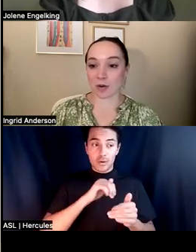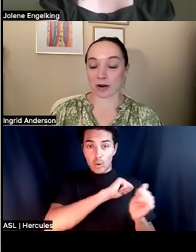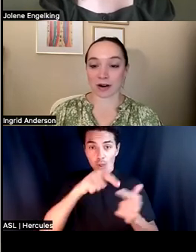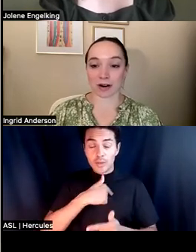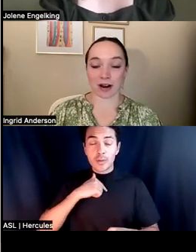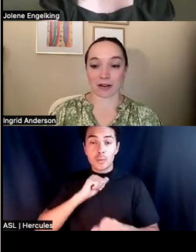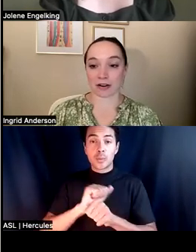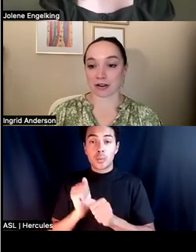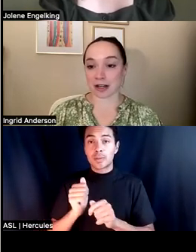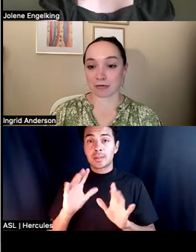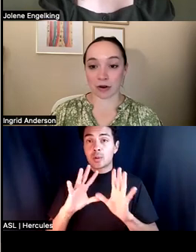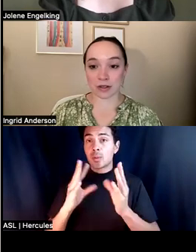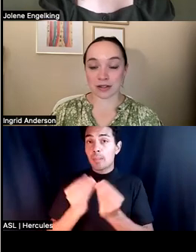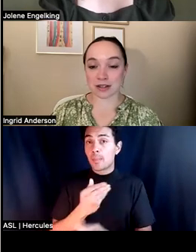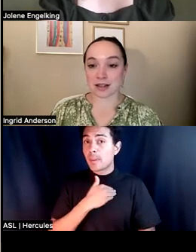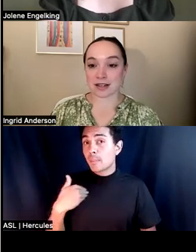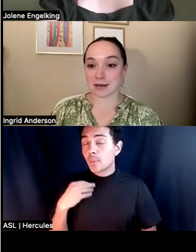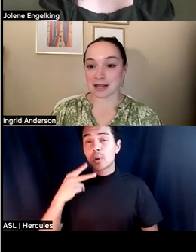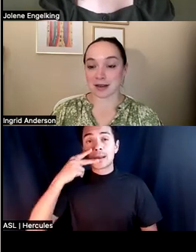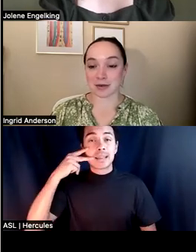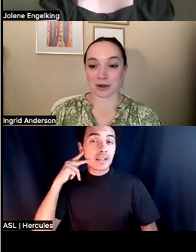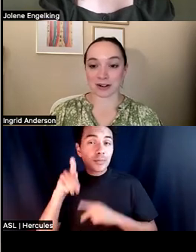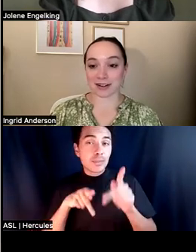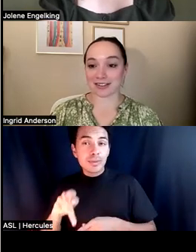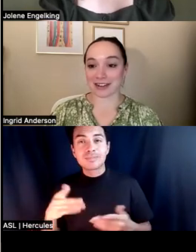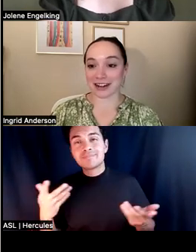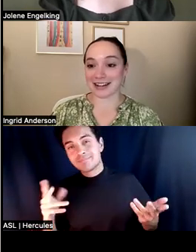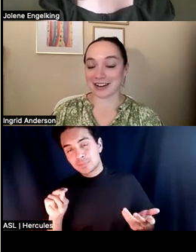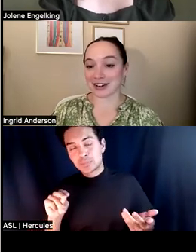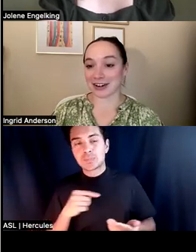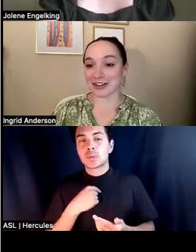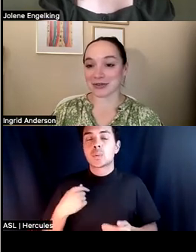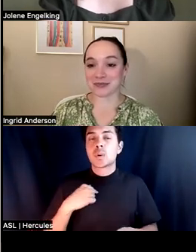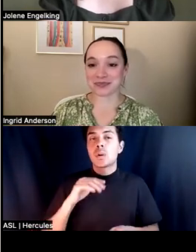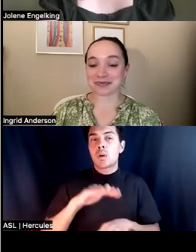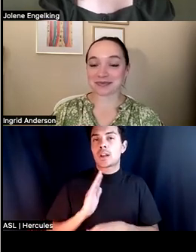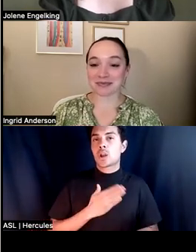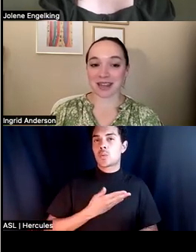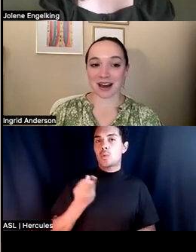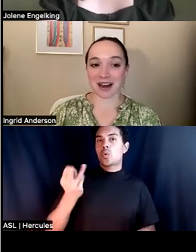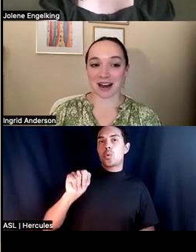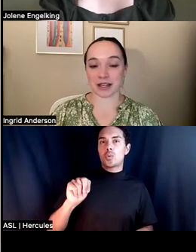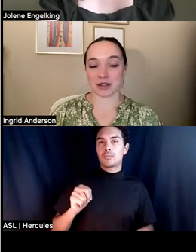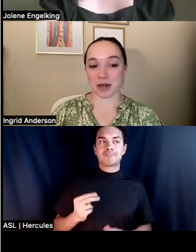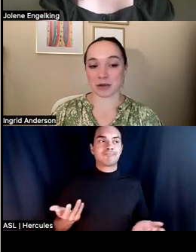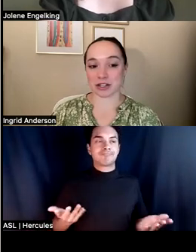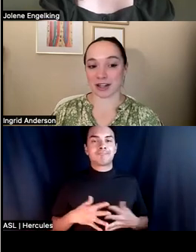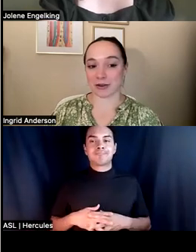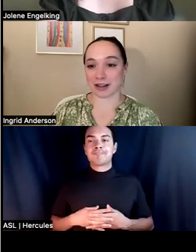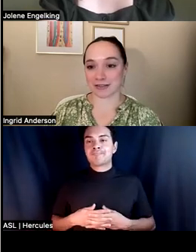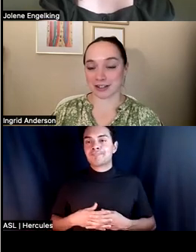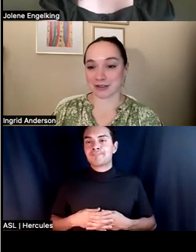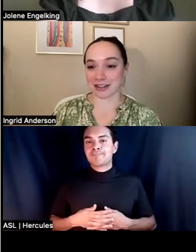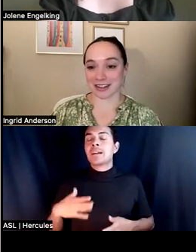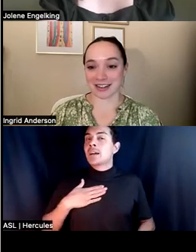members or other Native folks. Sometimes we're kind of on our own. And so I appreciate you